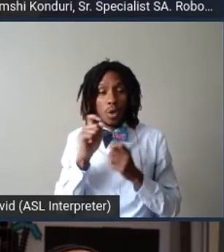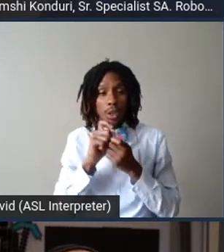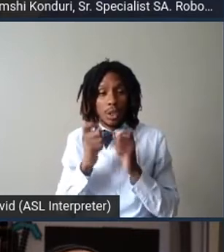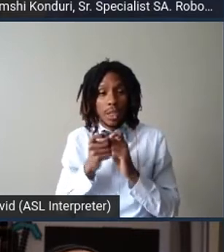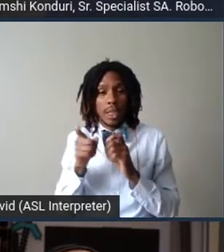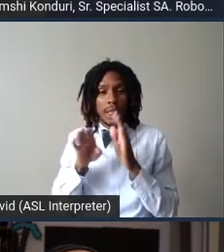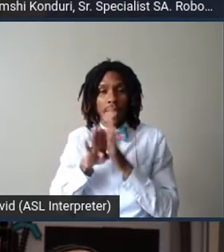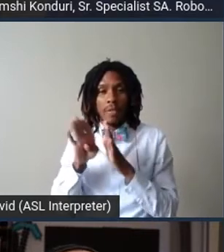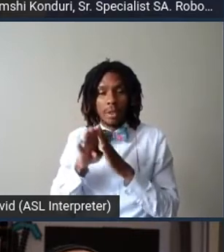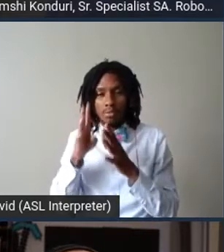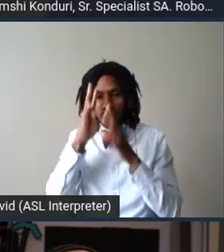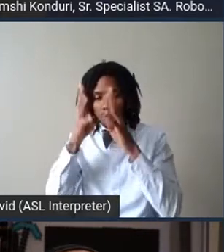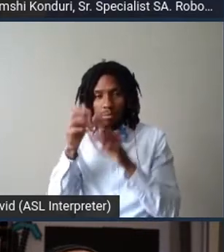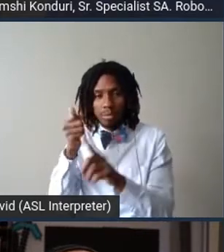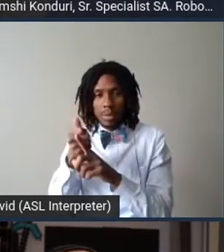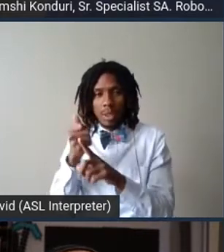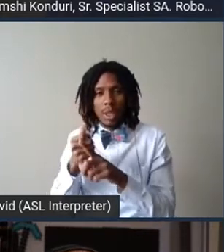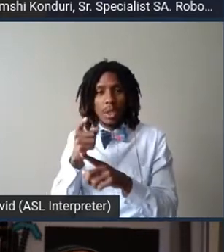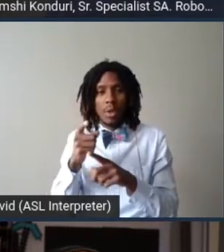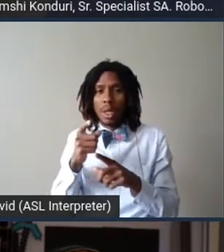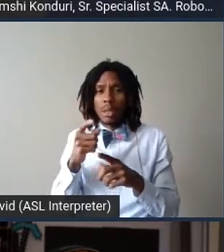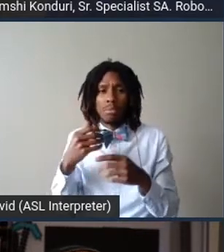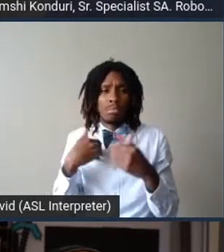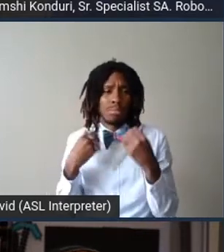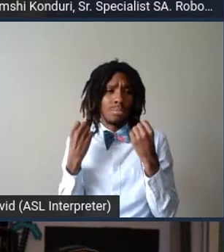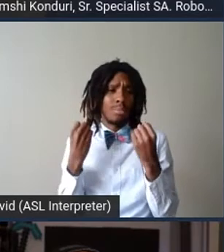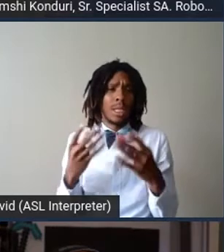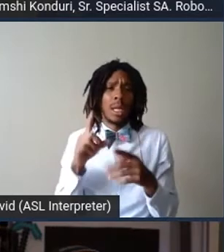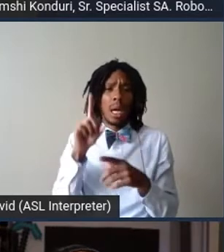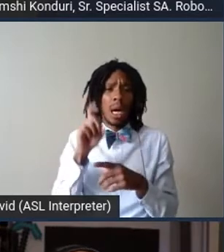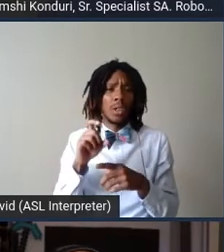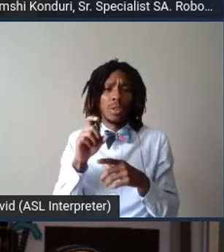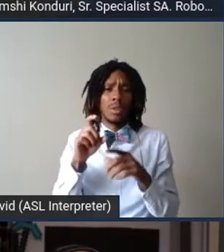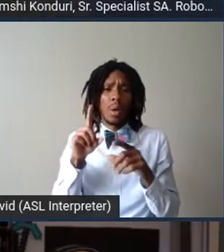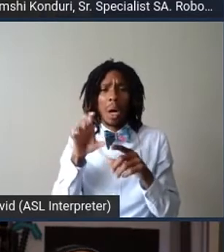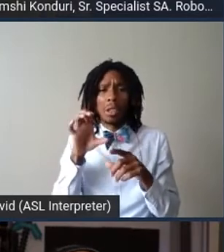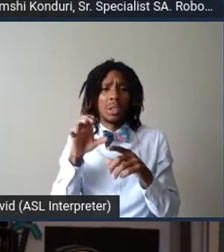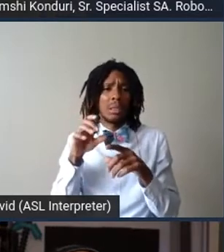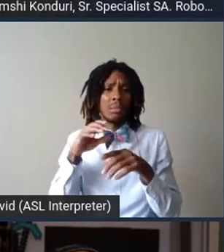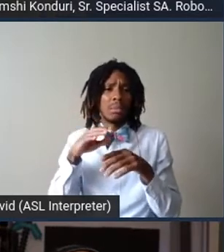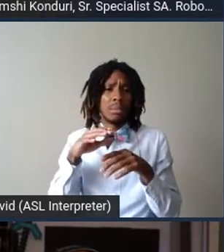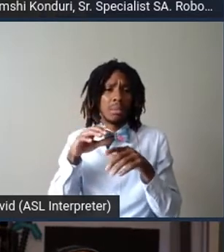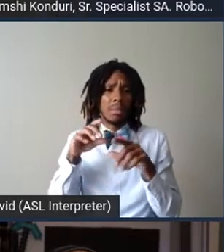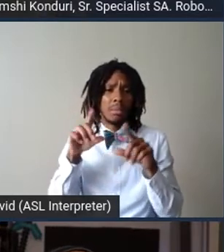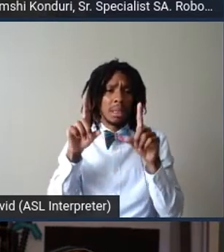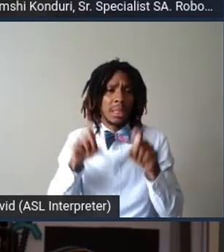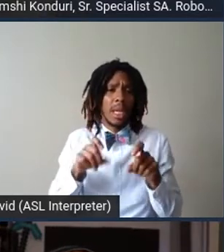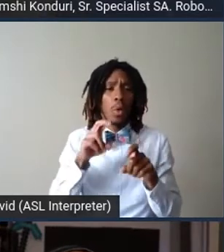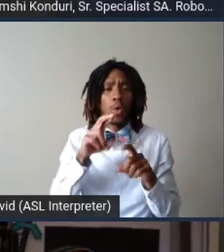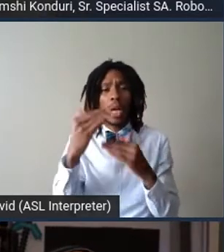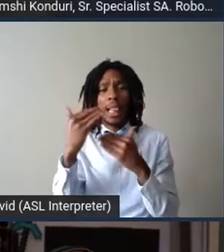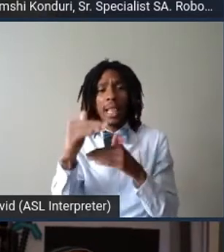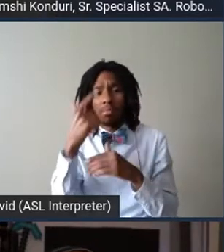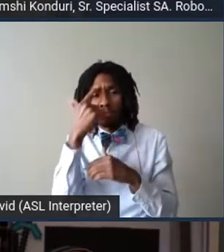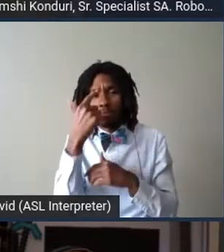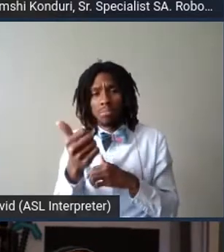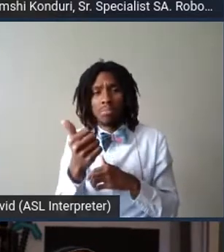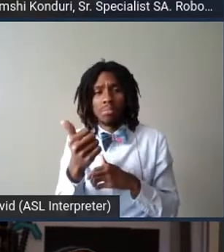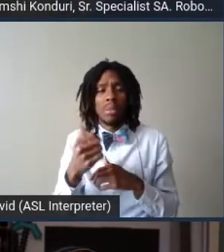makes, you can spin off hundreds of tests in parallel, or you can limit it to how many ever you want. The